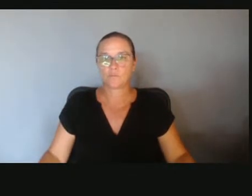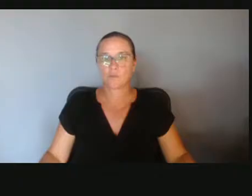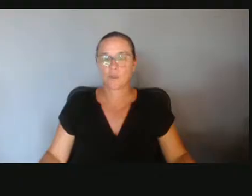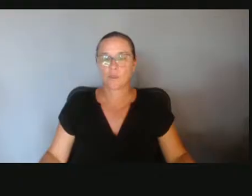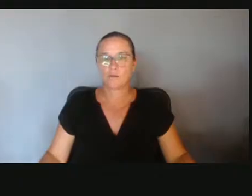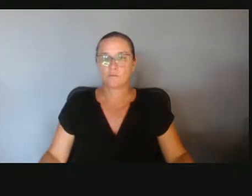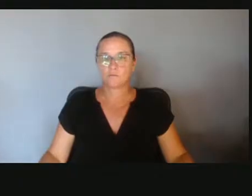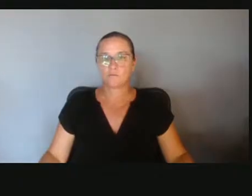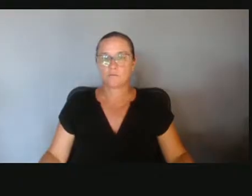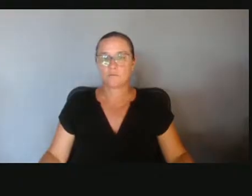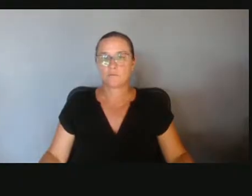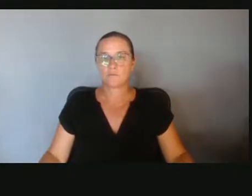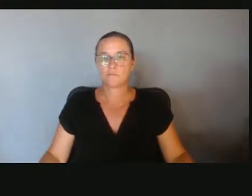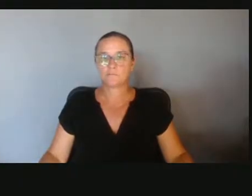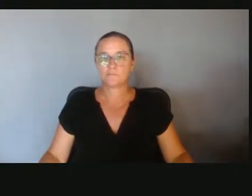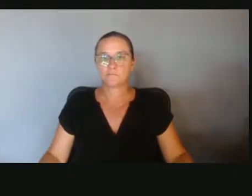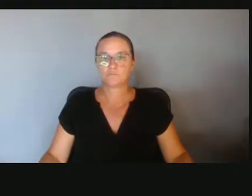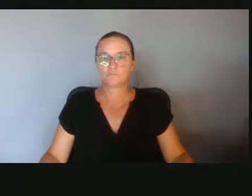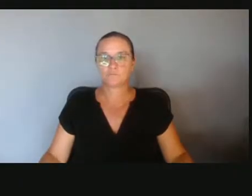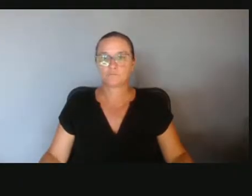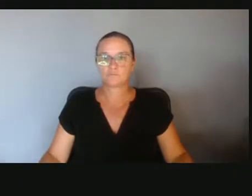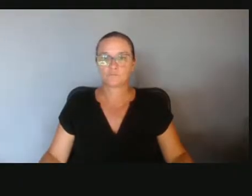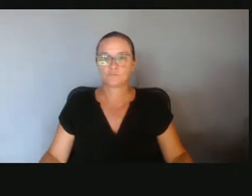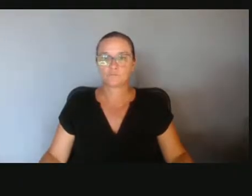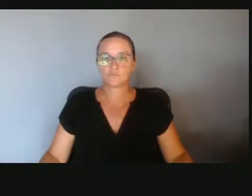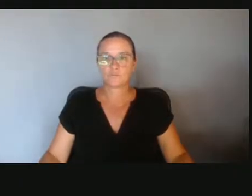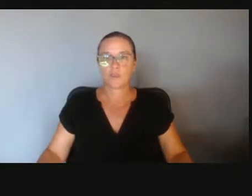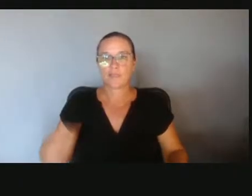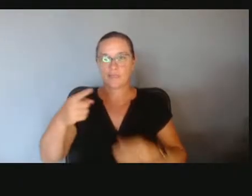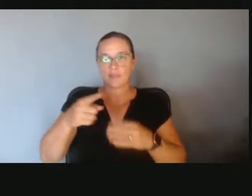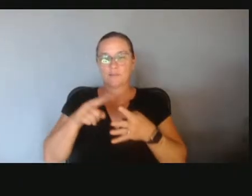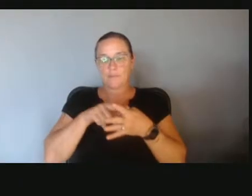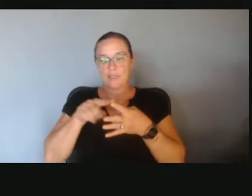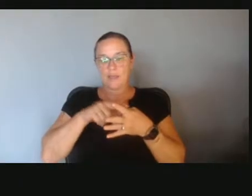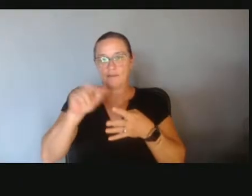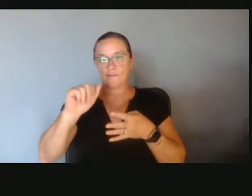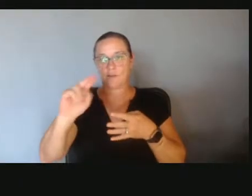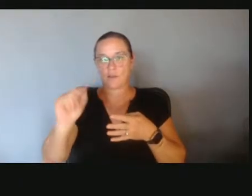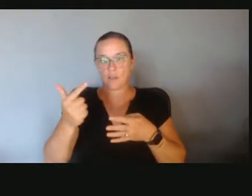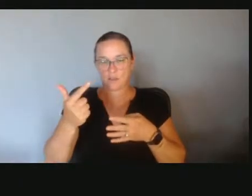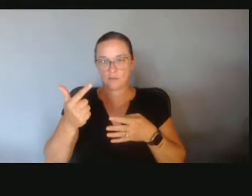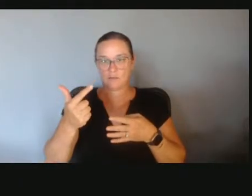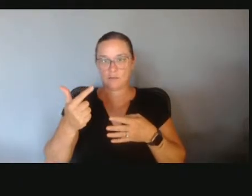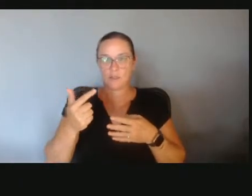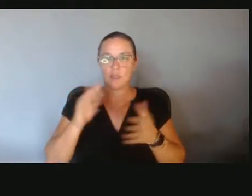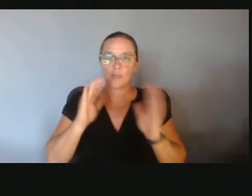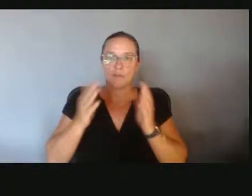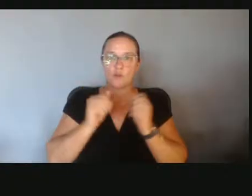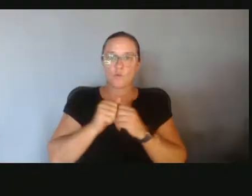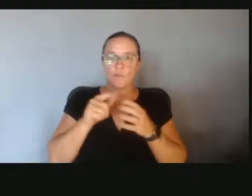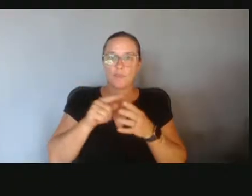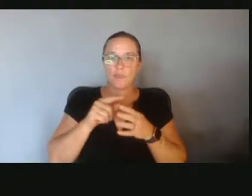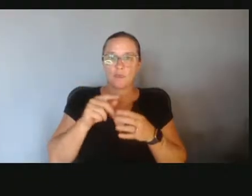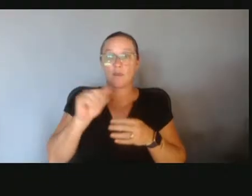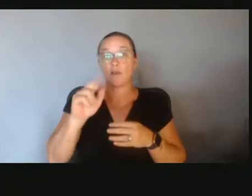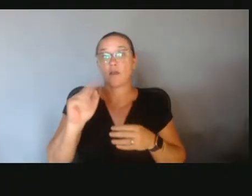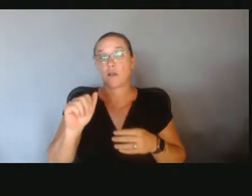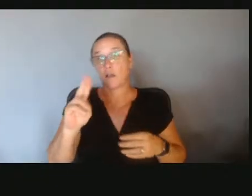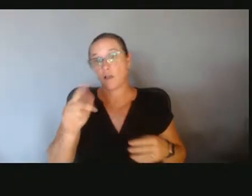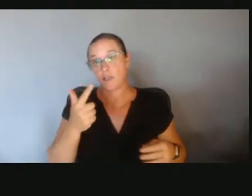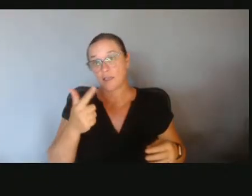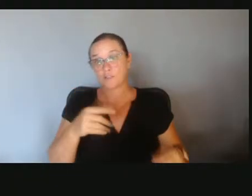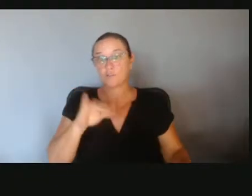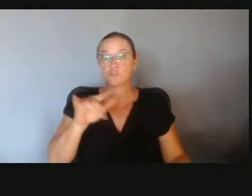let me flip it back and forth. There is beginning of August. That's the beginning of July. Right? August and